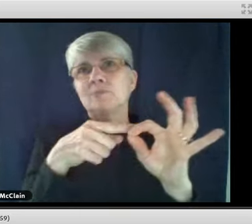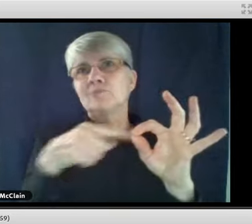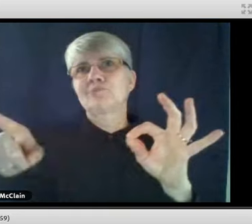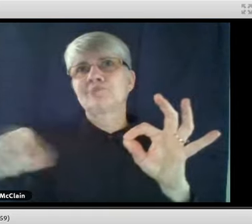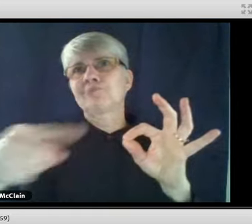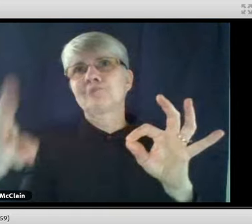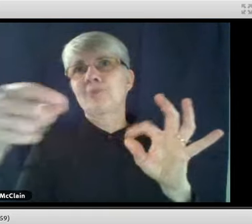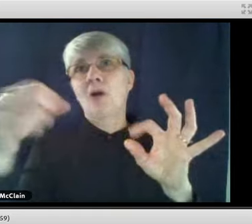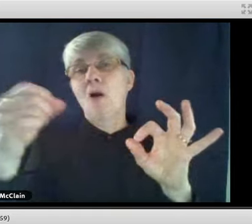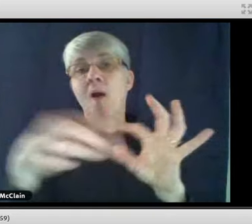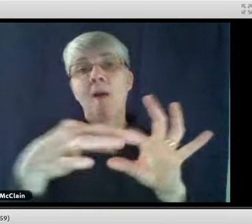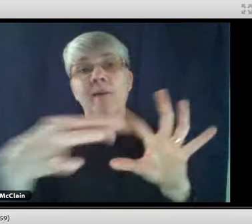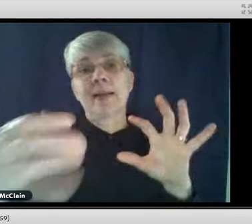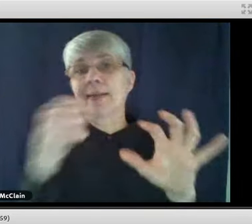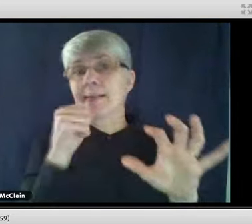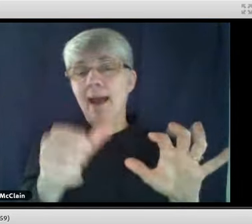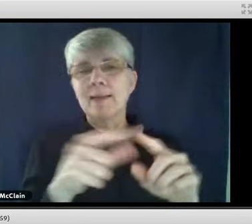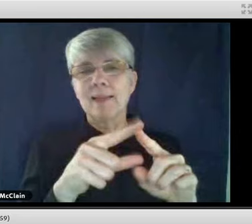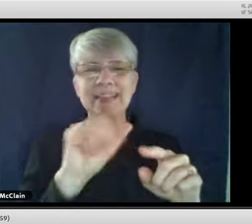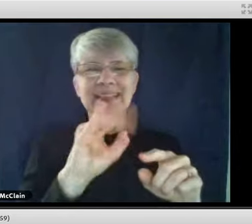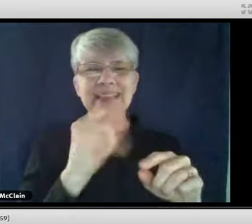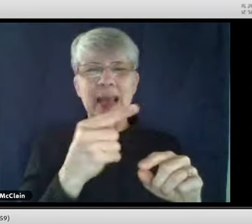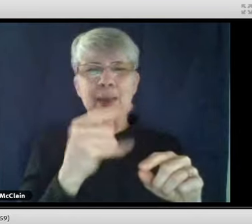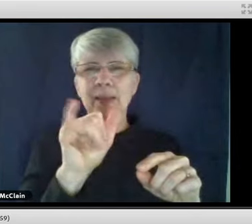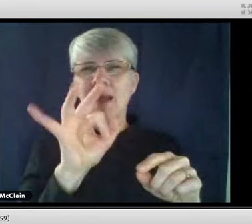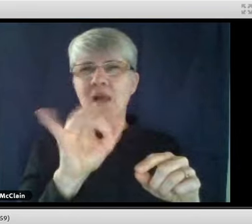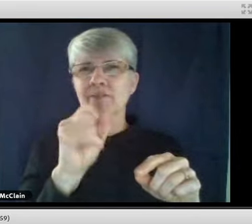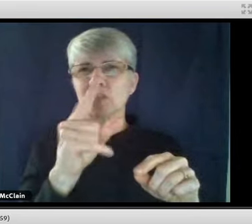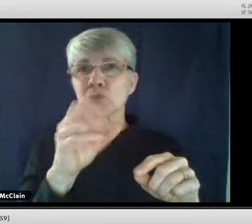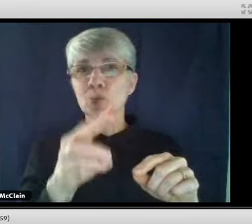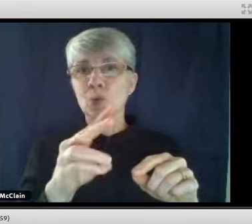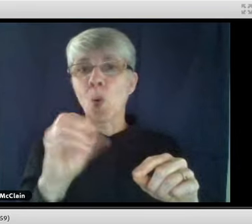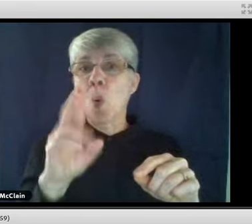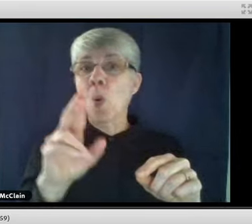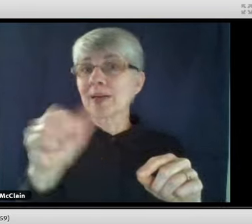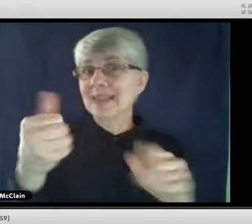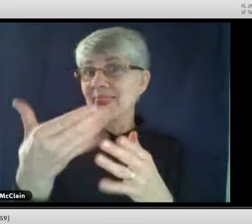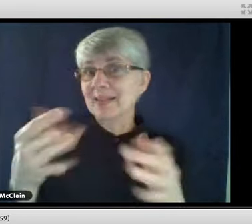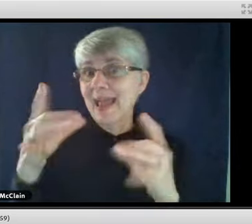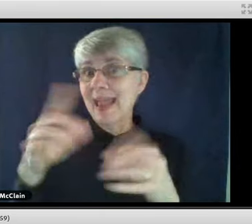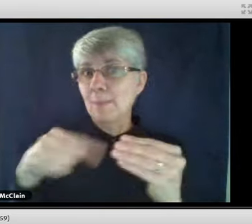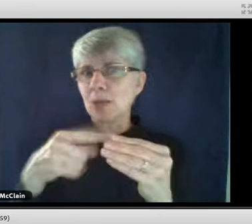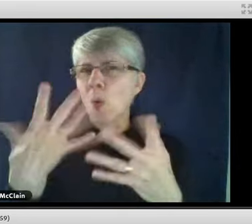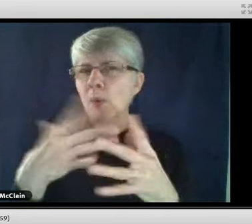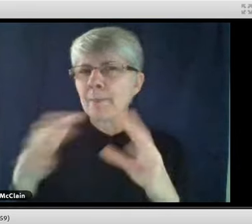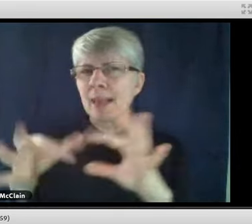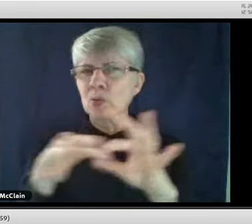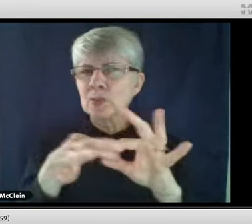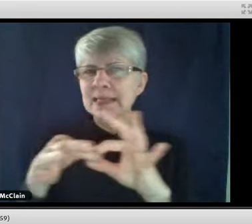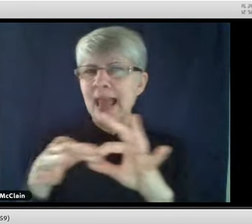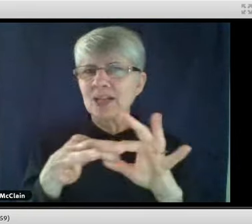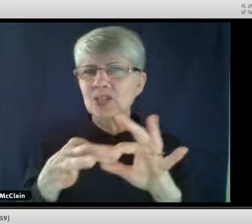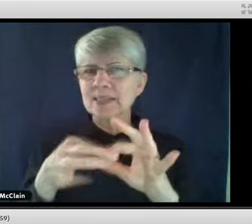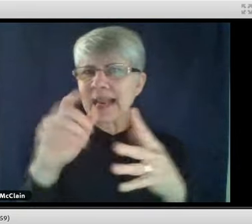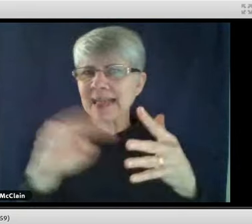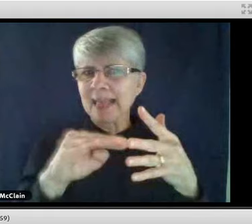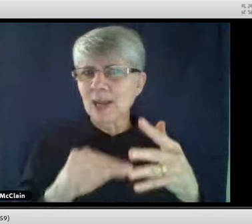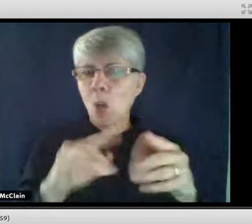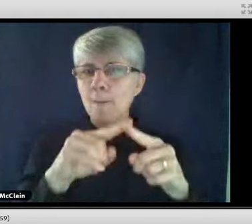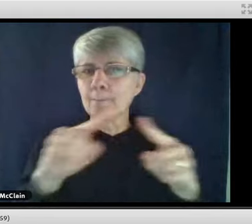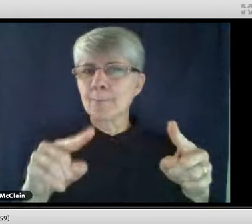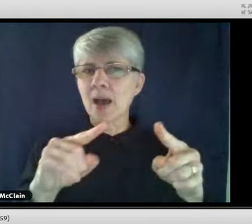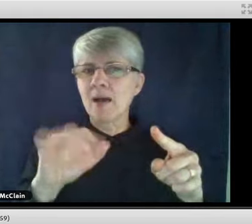my Taming of the Shrew, 10 Things I Hate About You example, I mean, we're already making those connections in the catalog already, but with